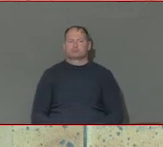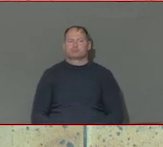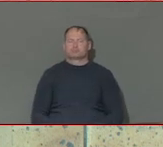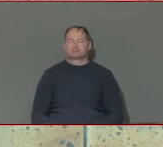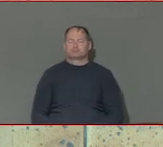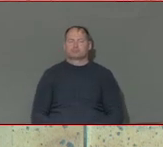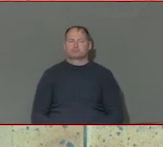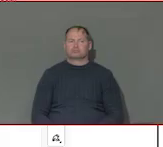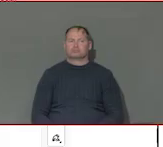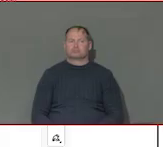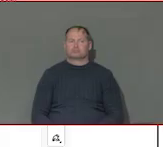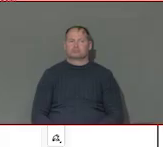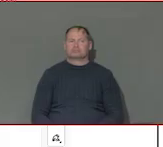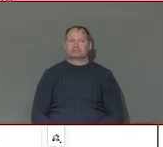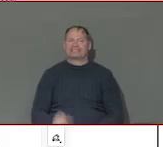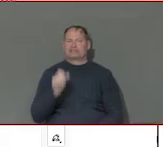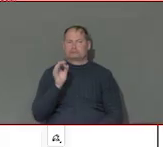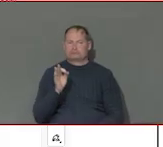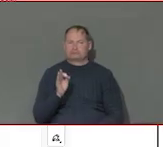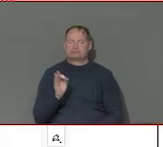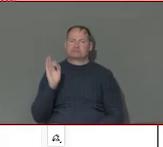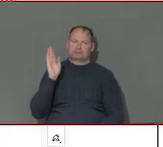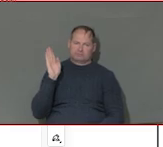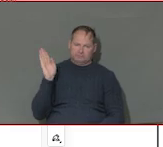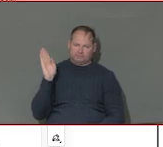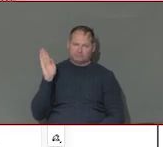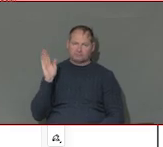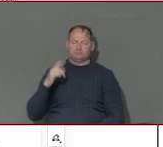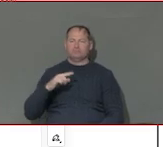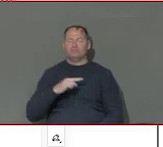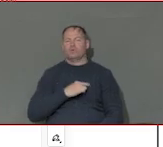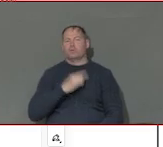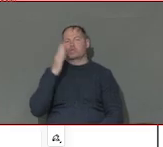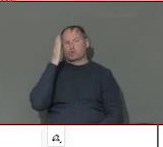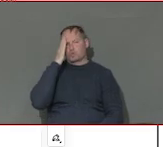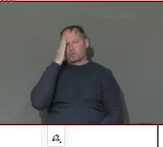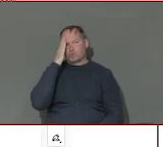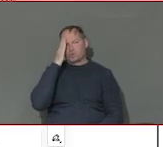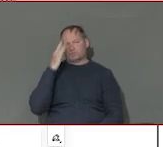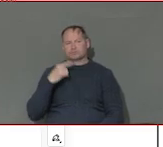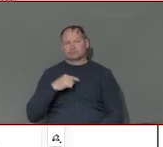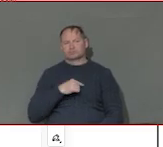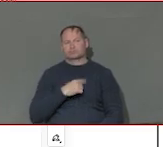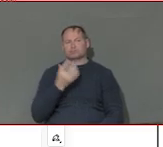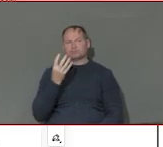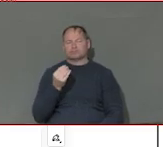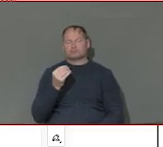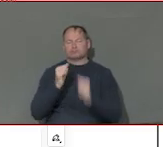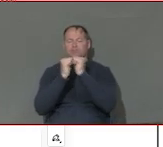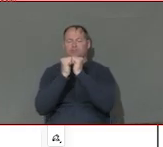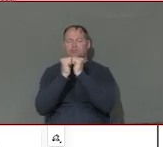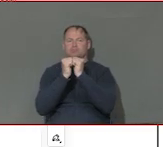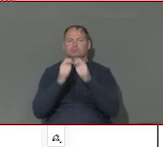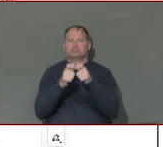So if the skull is like this, we know that we have a larger brain